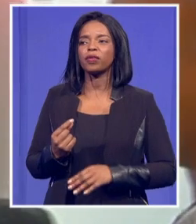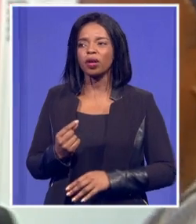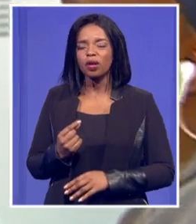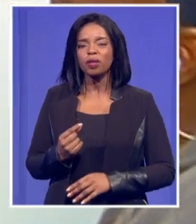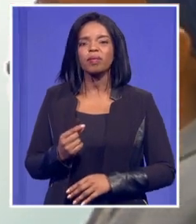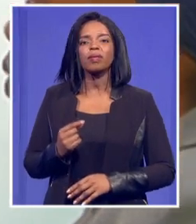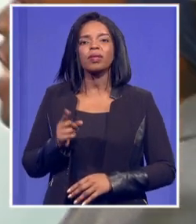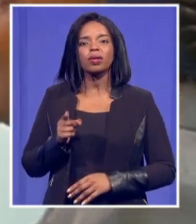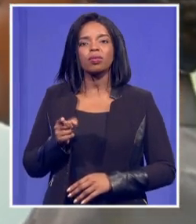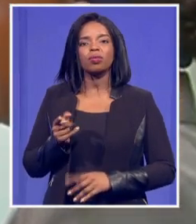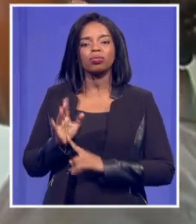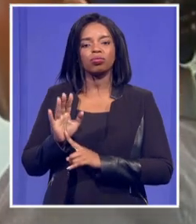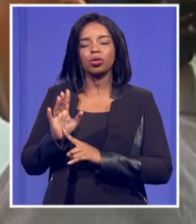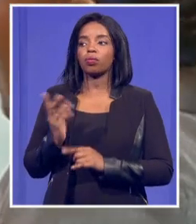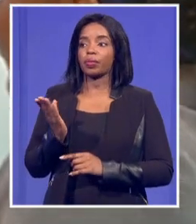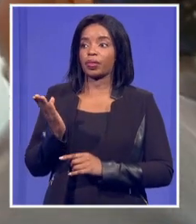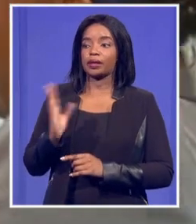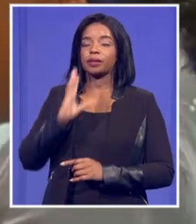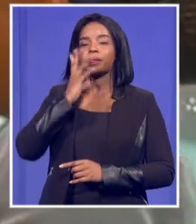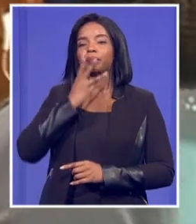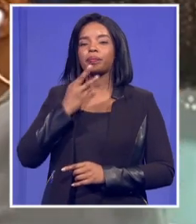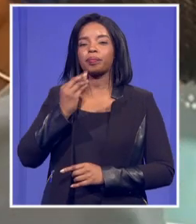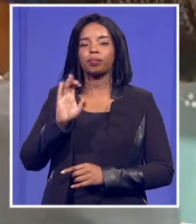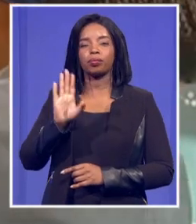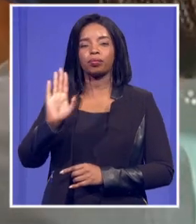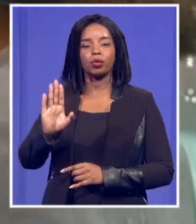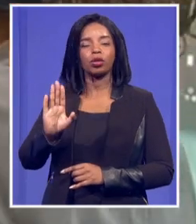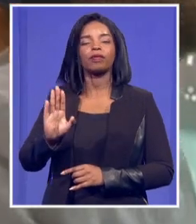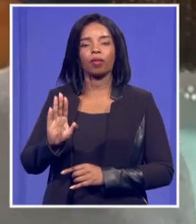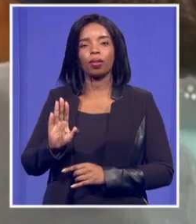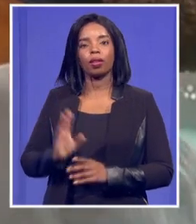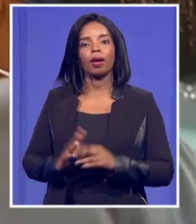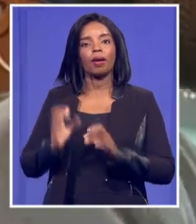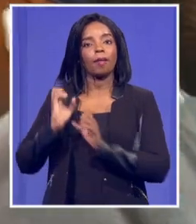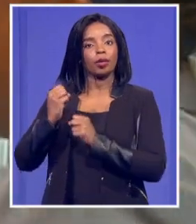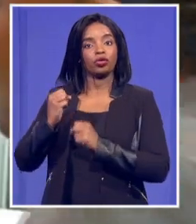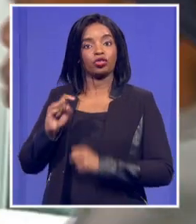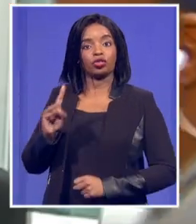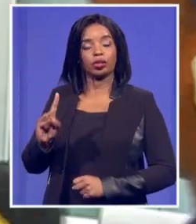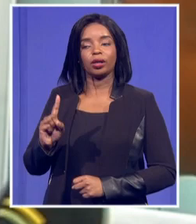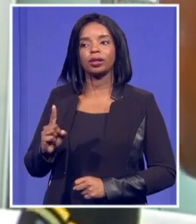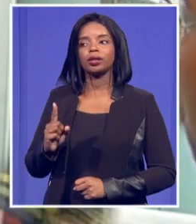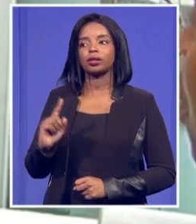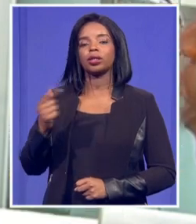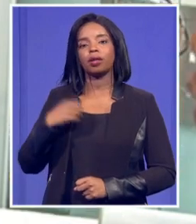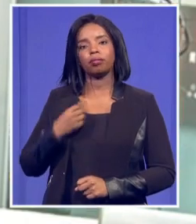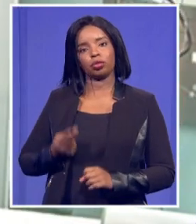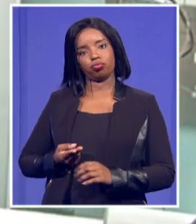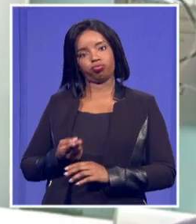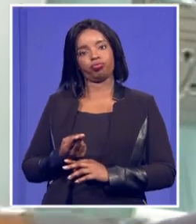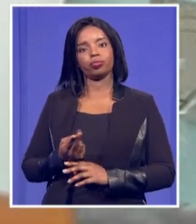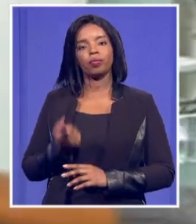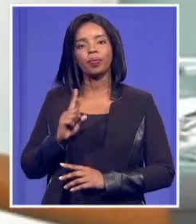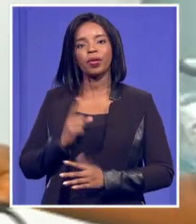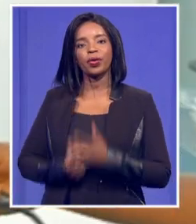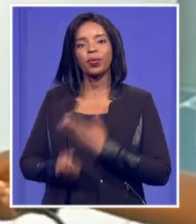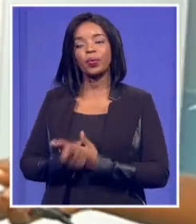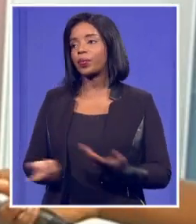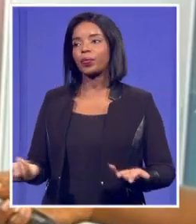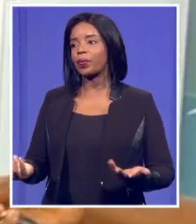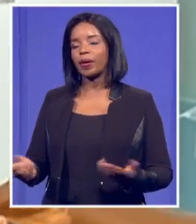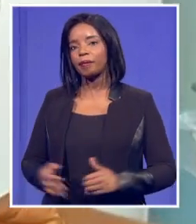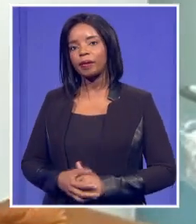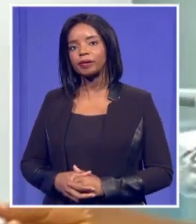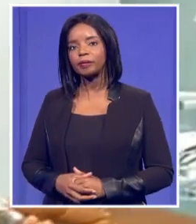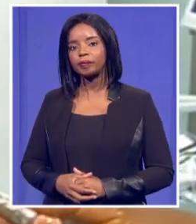this beautiful machine. What if I were a patient? What happens when I get into this room? Or when you are a patient, you are